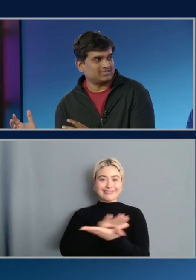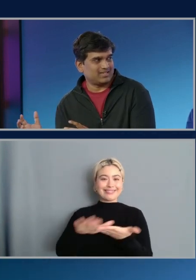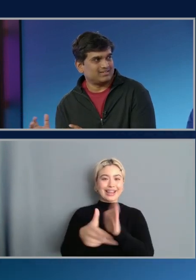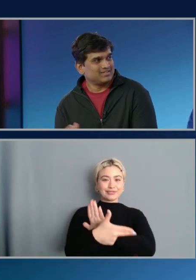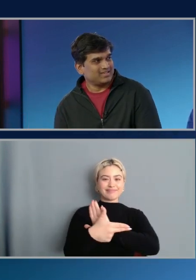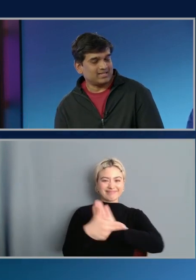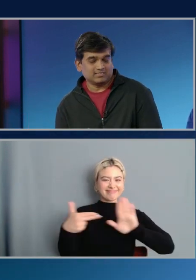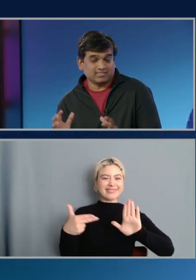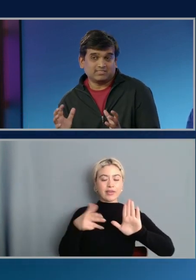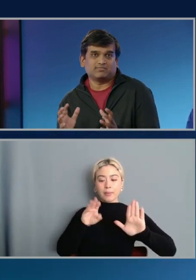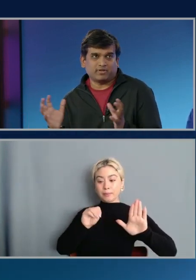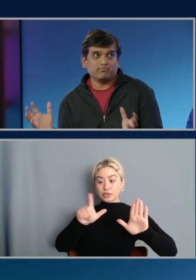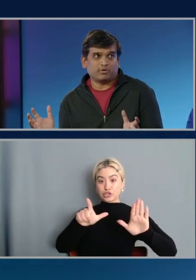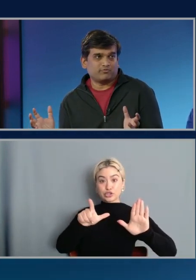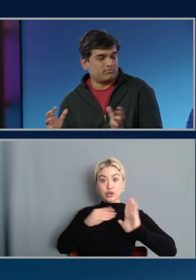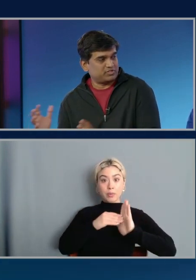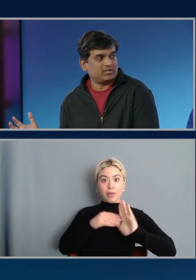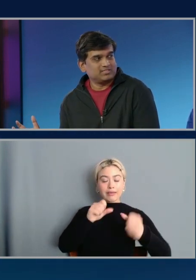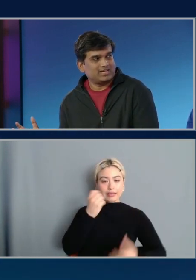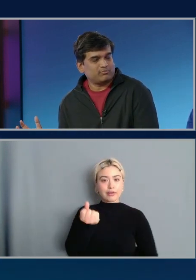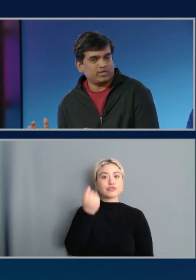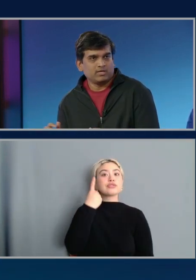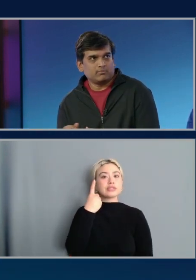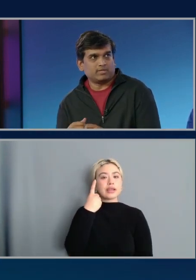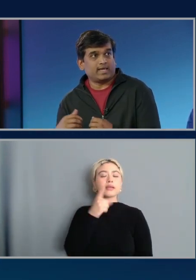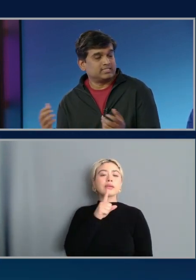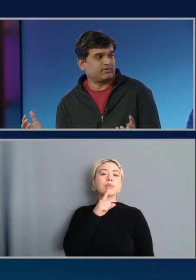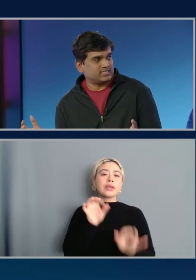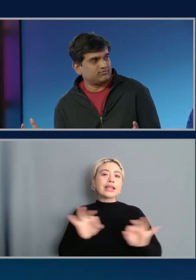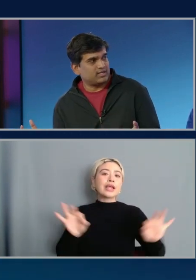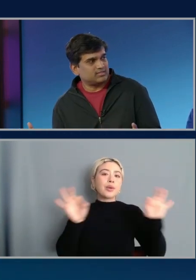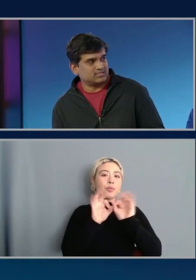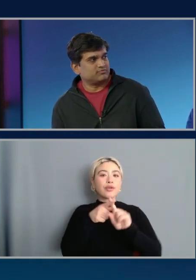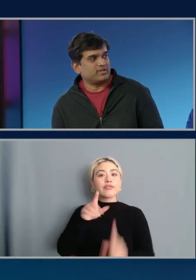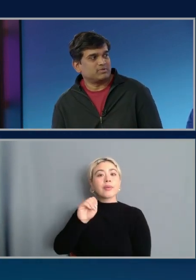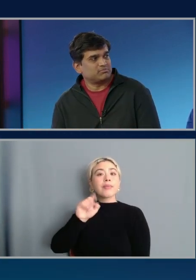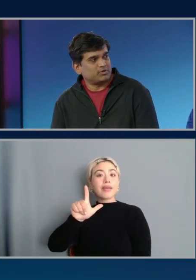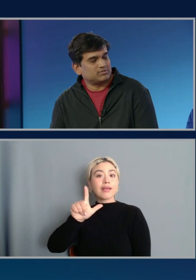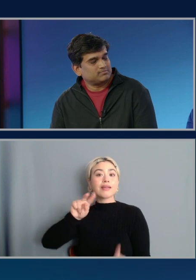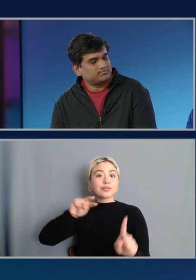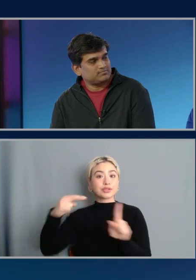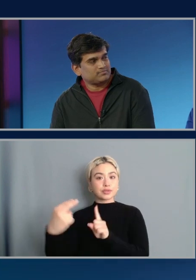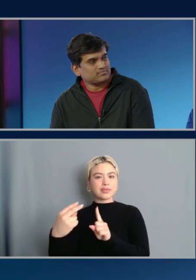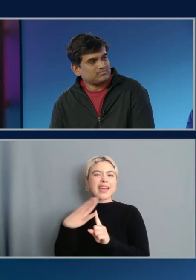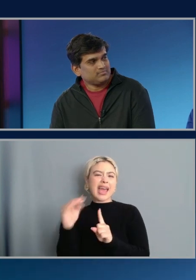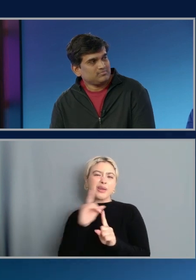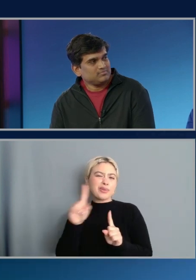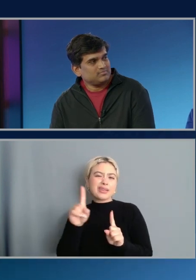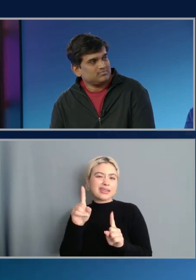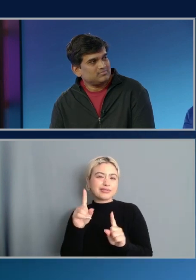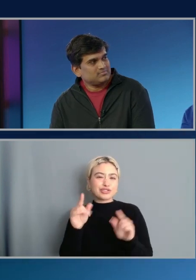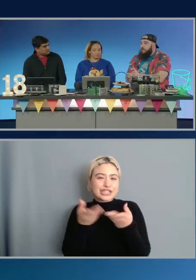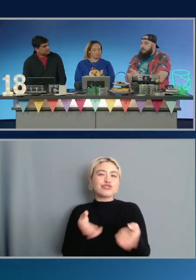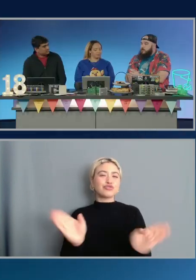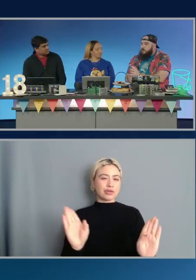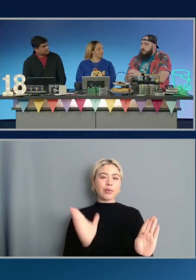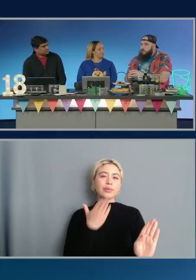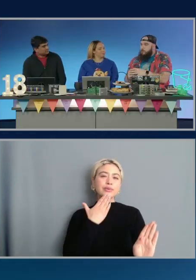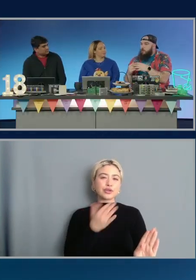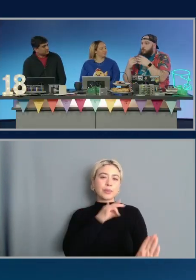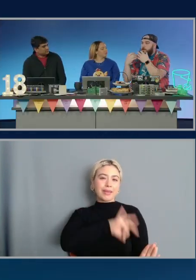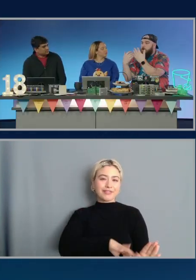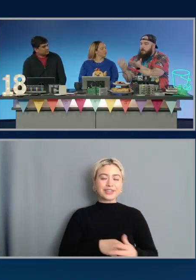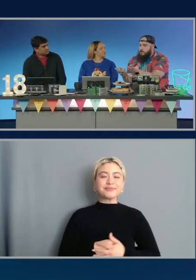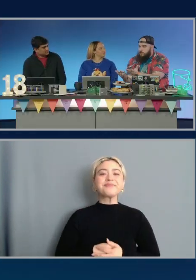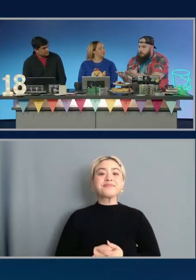can understand. At least this is very important from machine learning standpoint, but elsewhere as well, this is very much important. Exactly. And even if